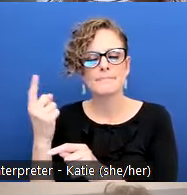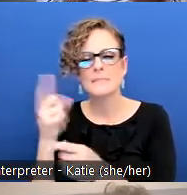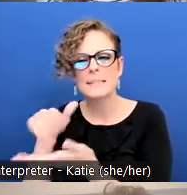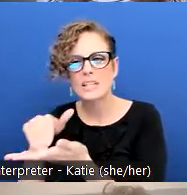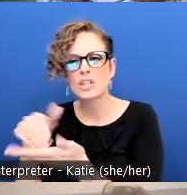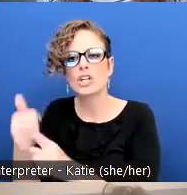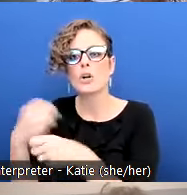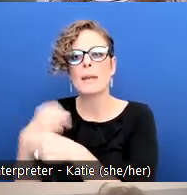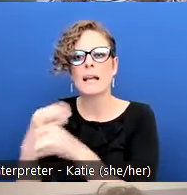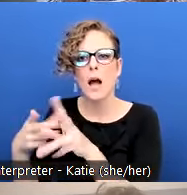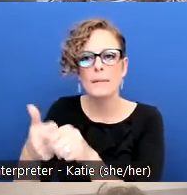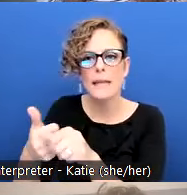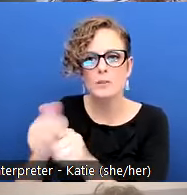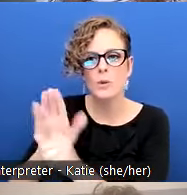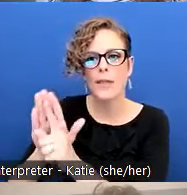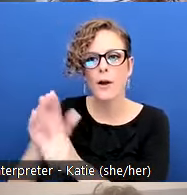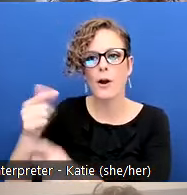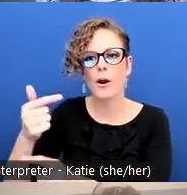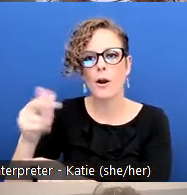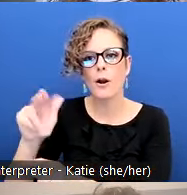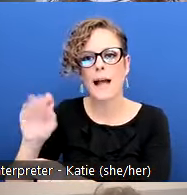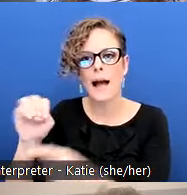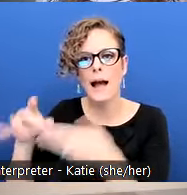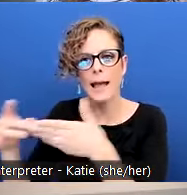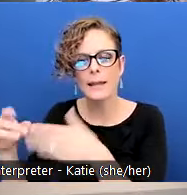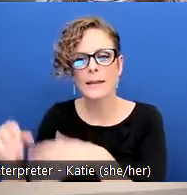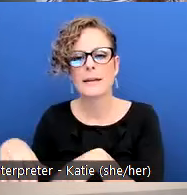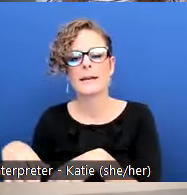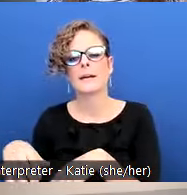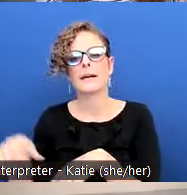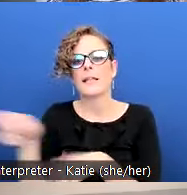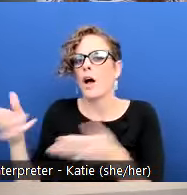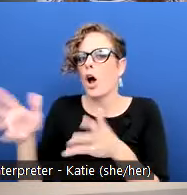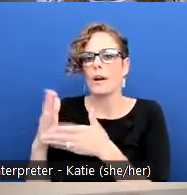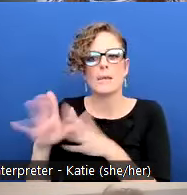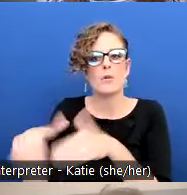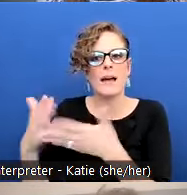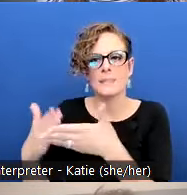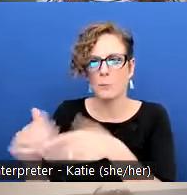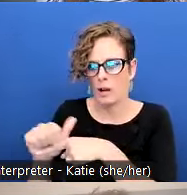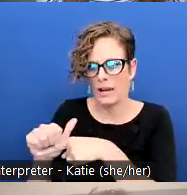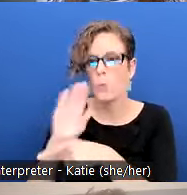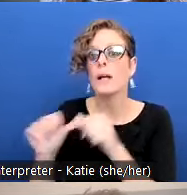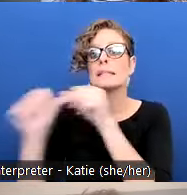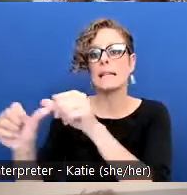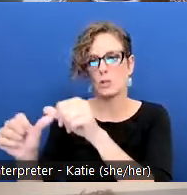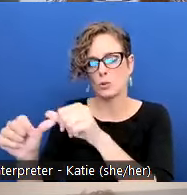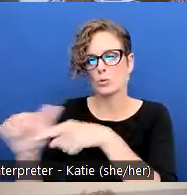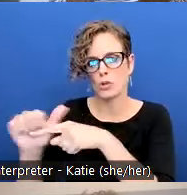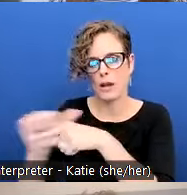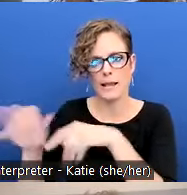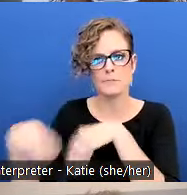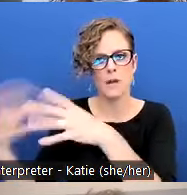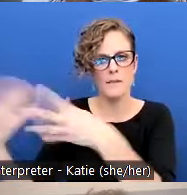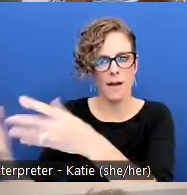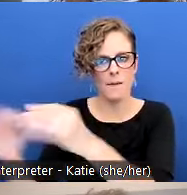details about this. They, I know, have already been providing some training and will continue to on these updates in detail. So